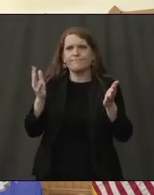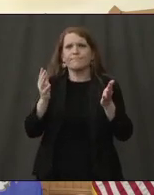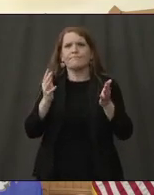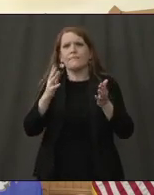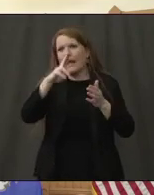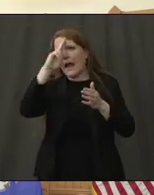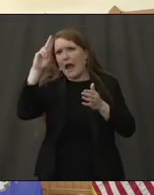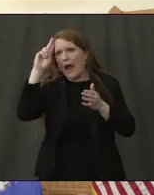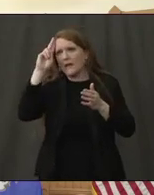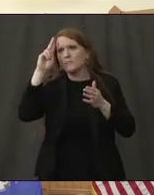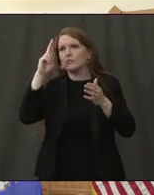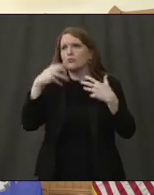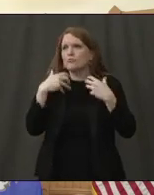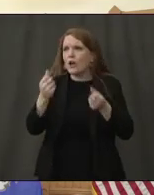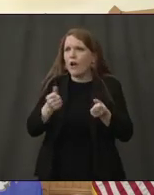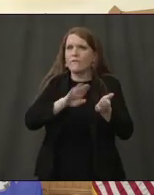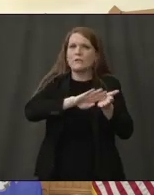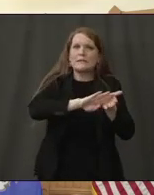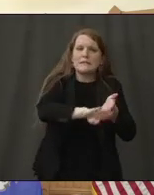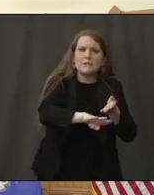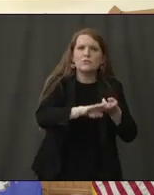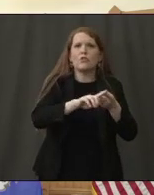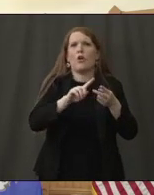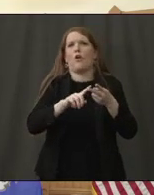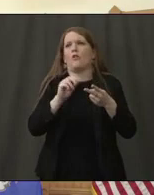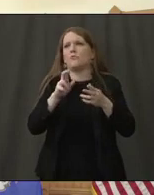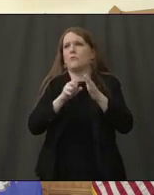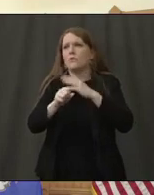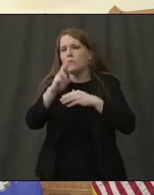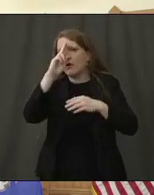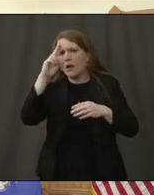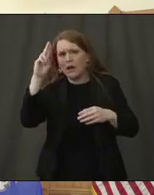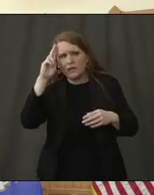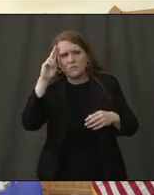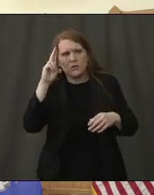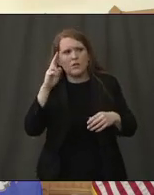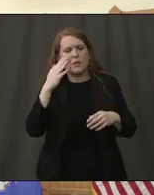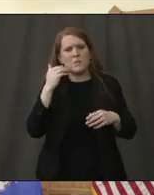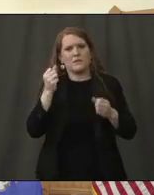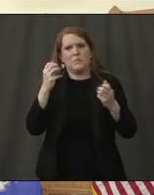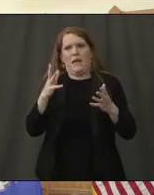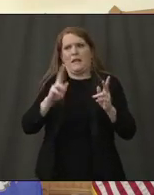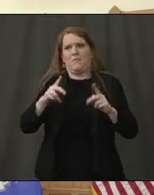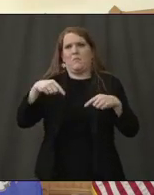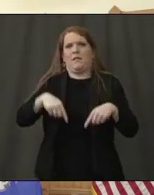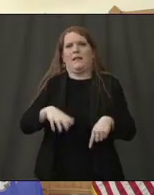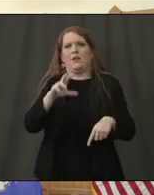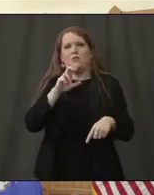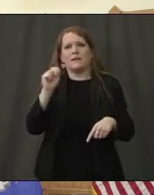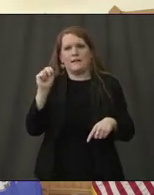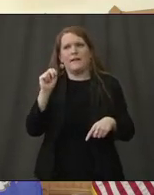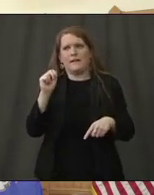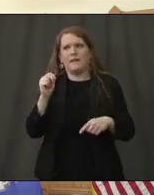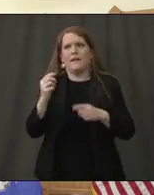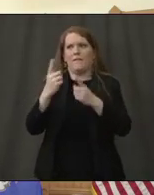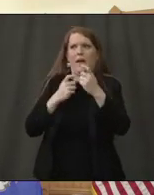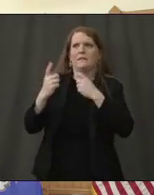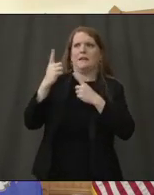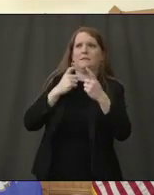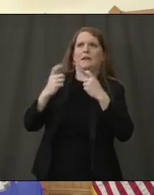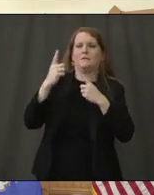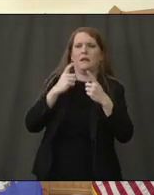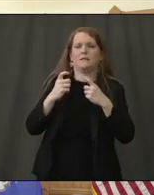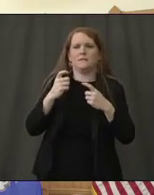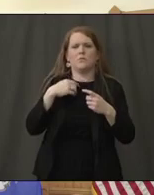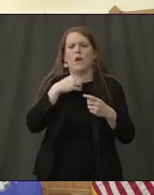from hospitals? Because that's a number other states are reporting, and it's certainly one that people here in Connecticut have been asking about. Yeah, that